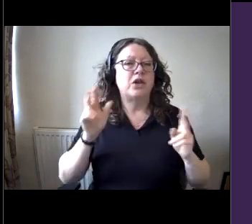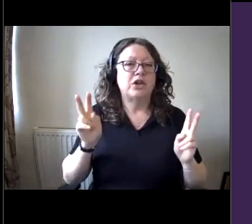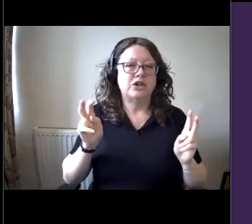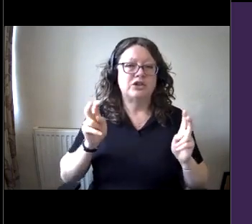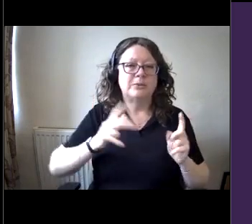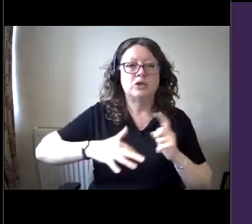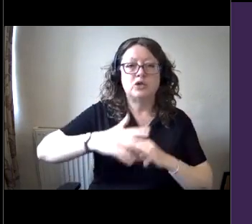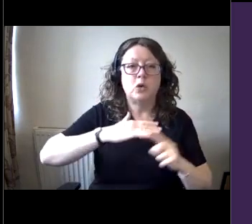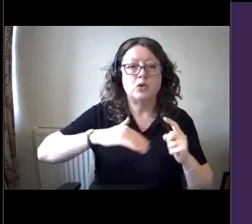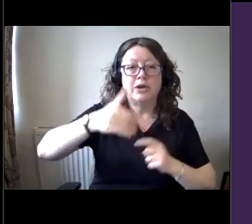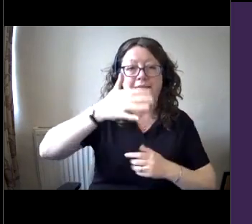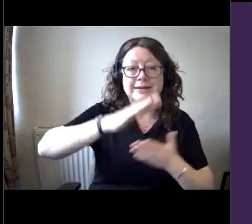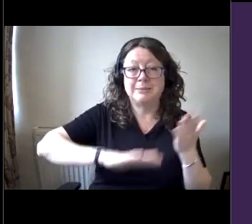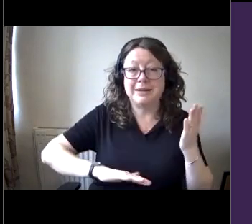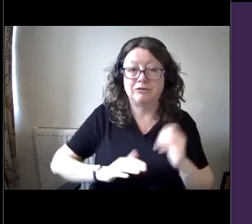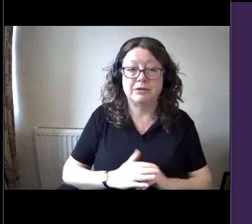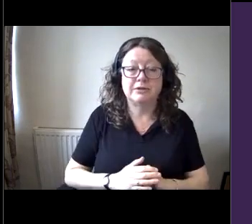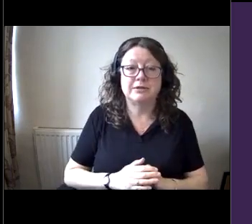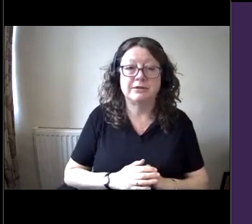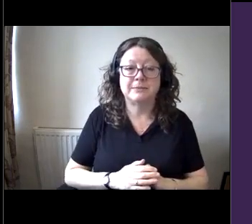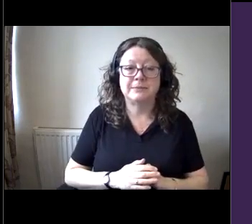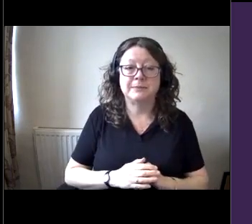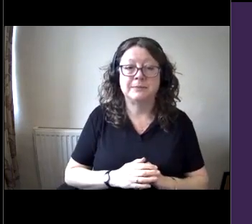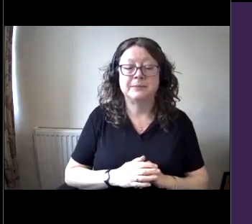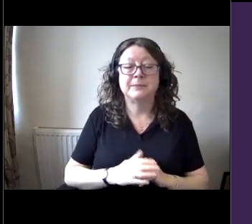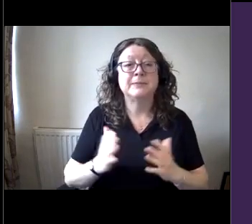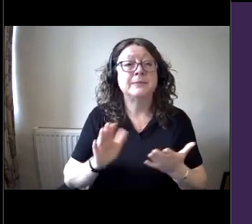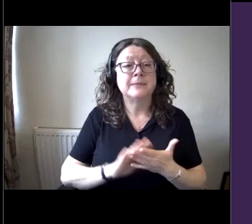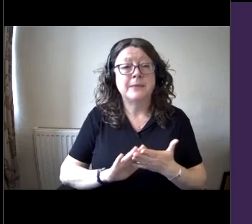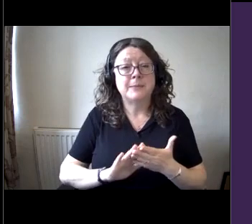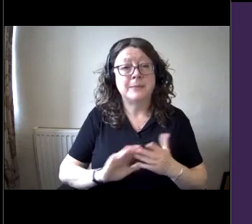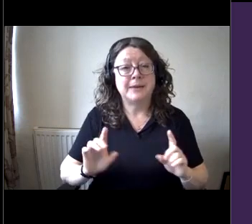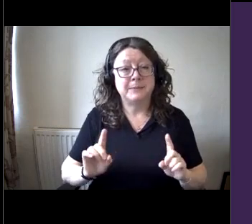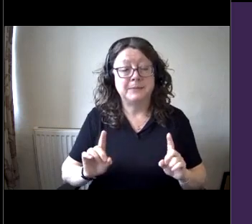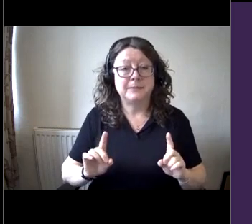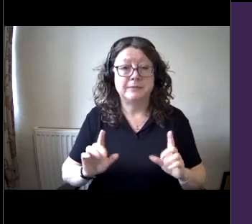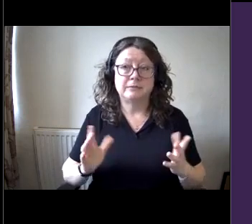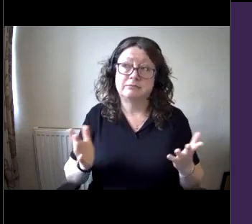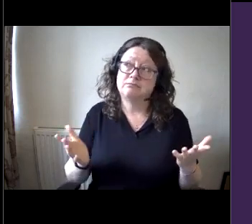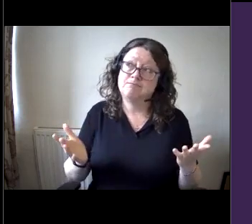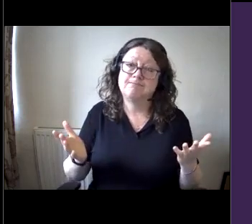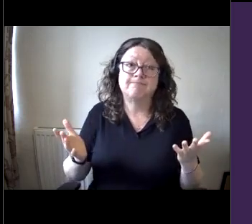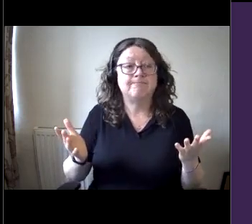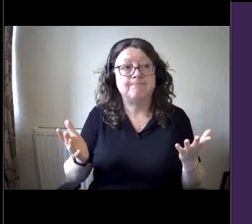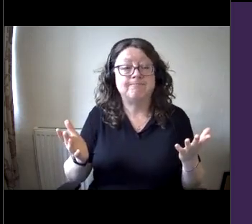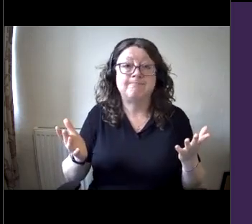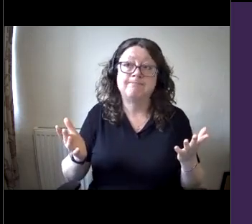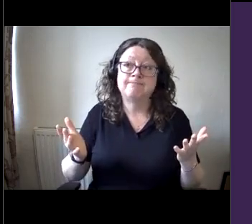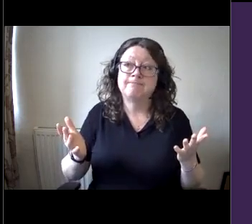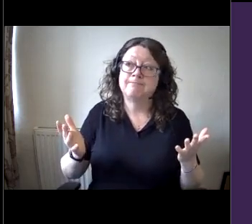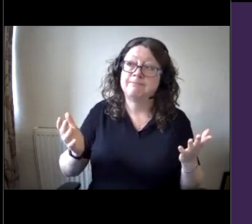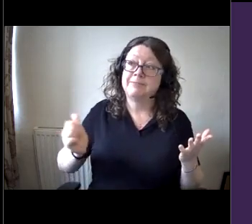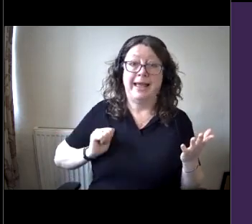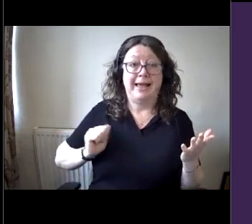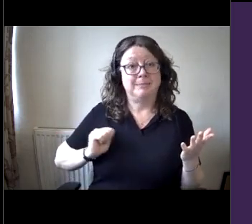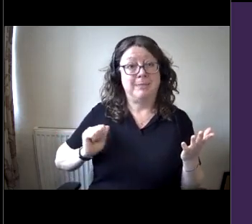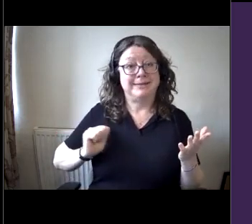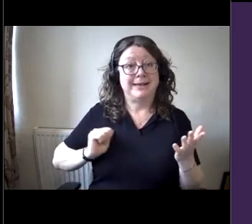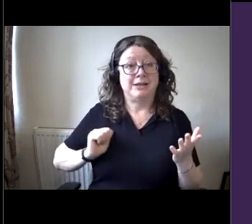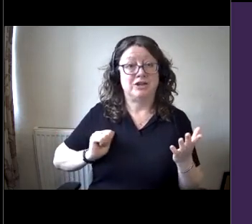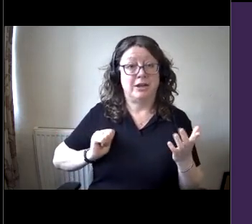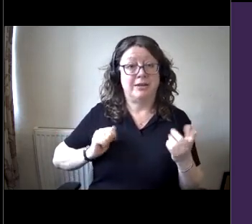mean by that is it's the expectations that we bring to our social world and